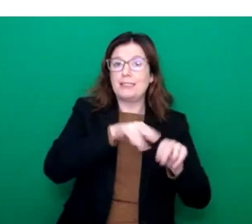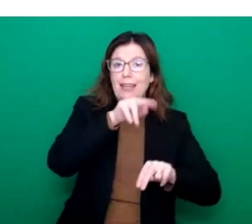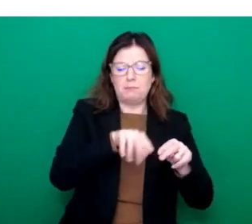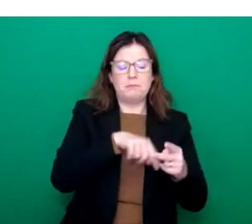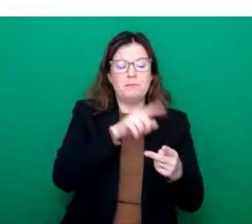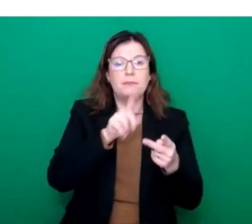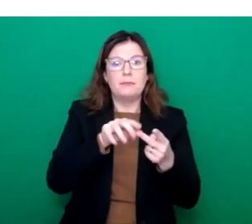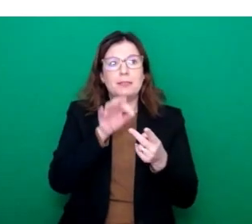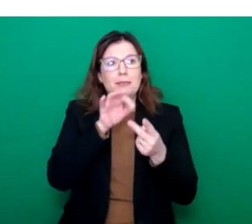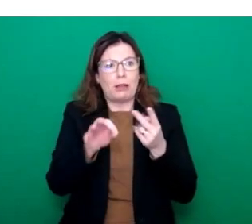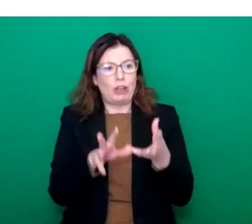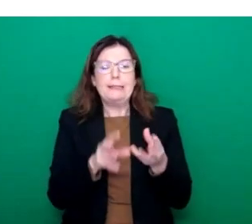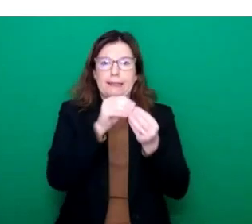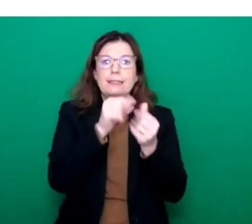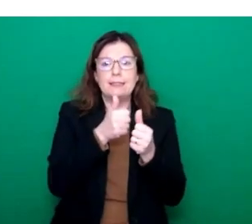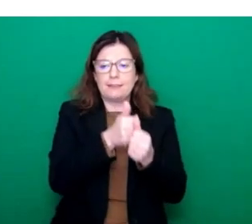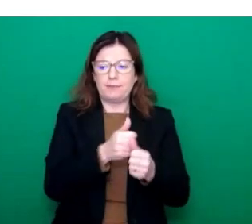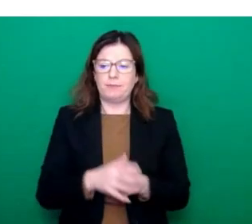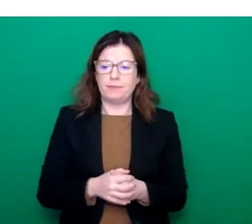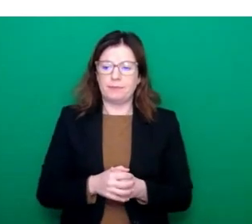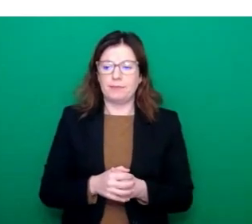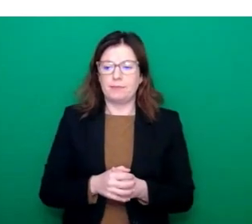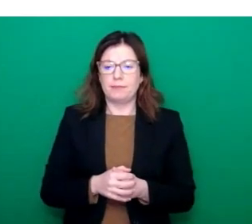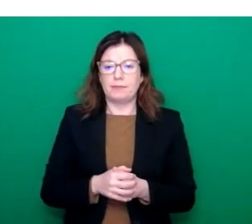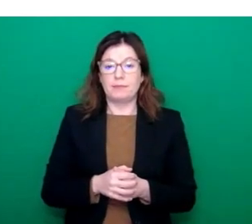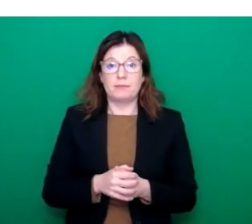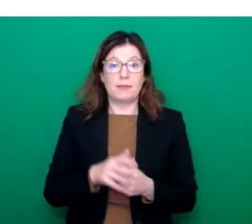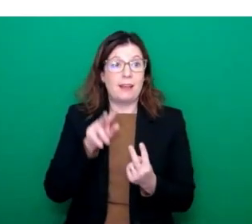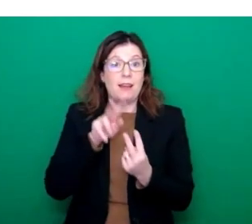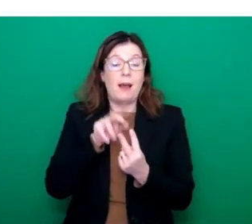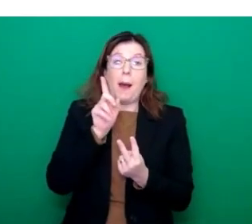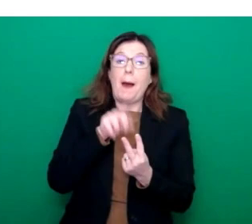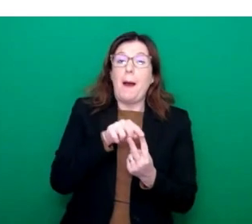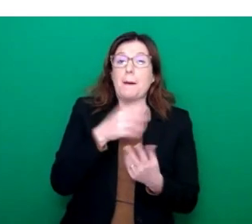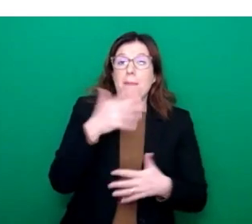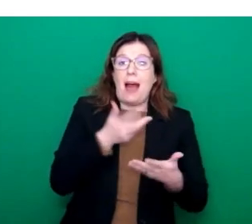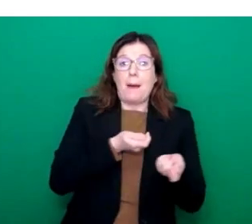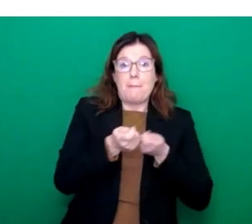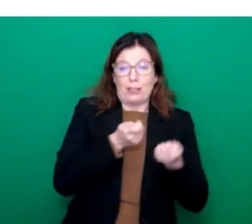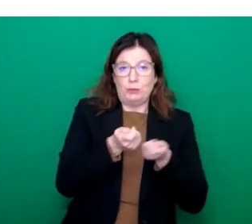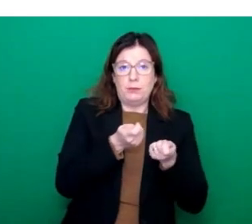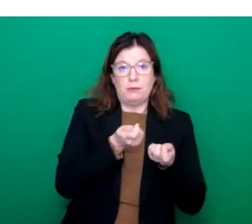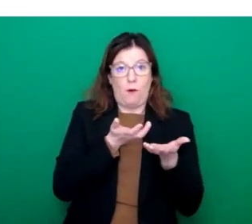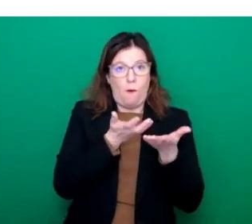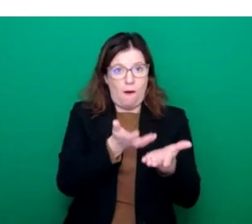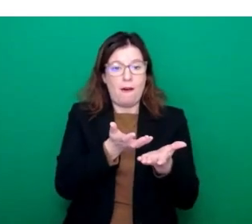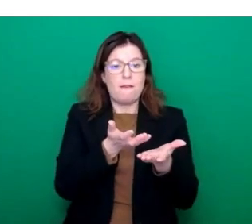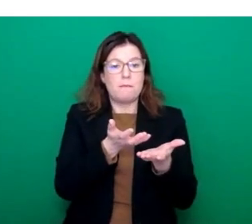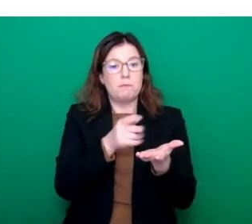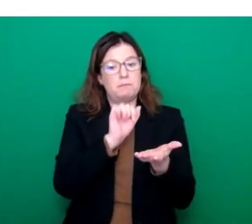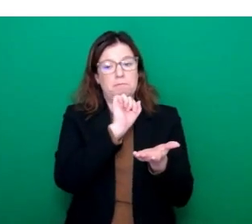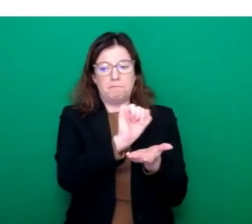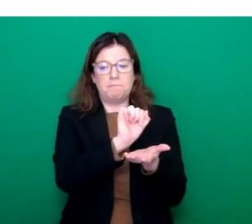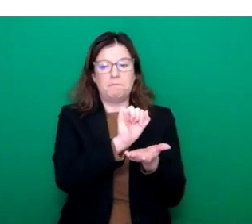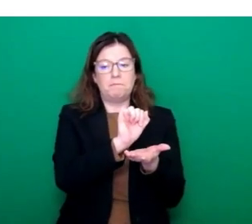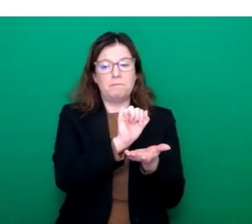formulation. 2 offerings of a pain management program, which is the gold standard for pain management,